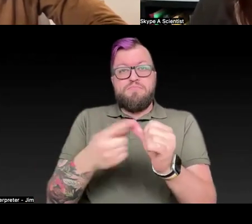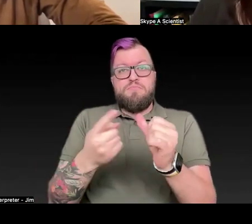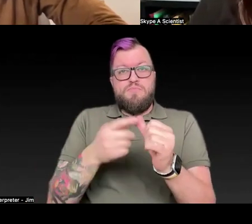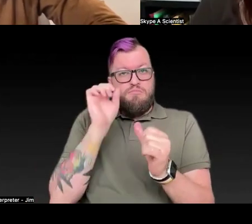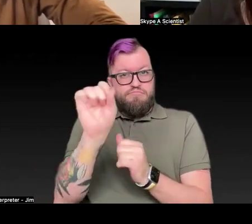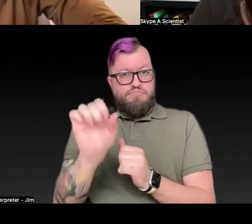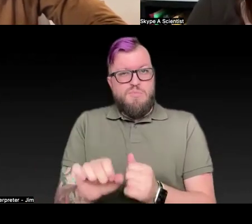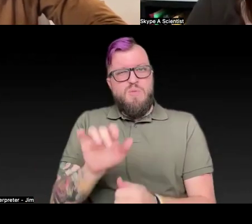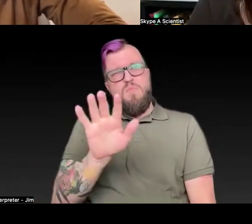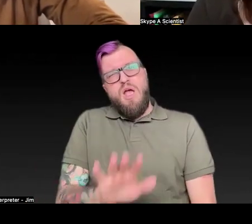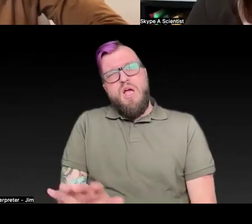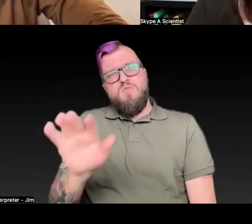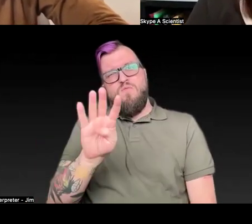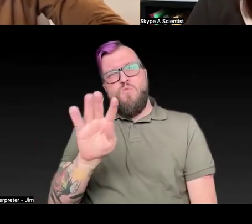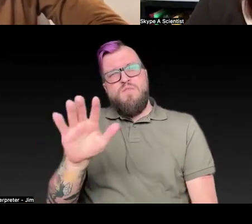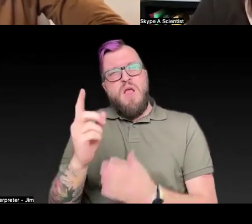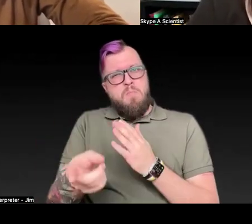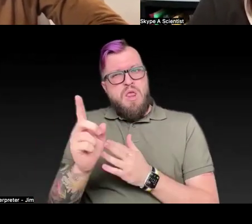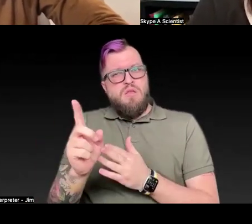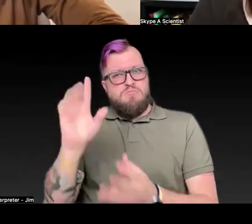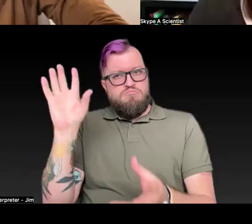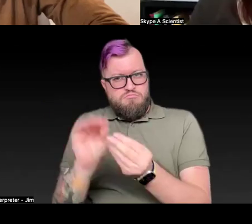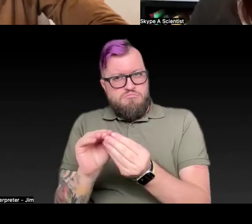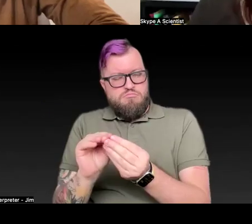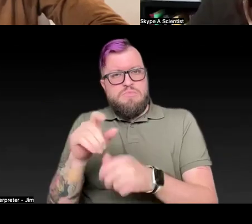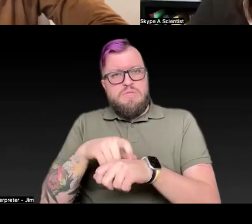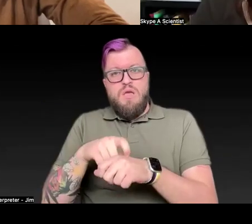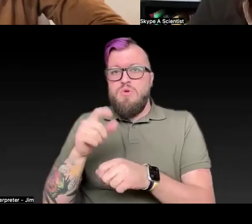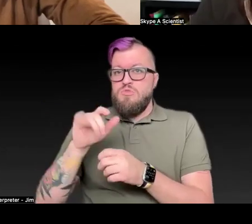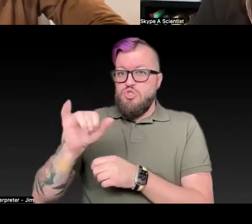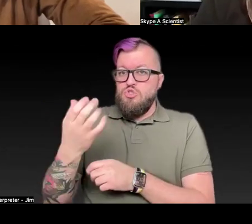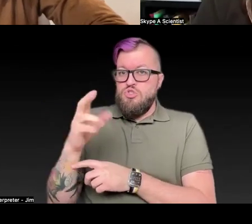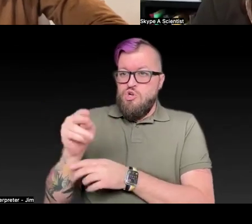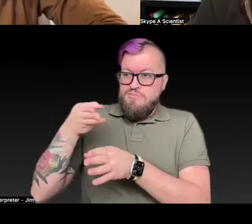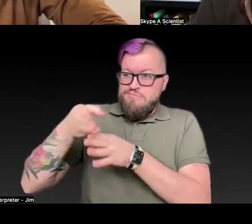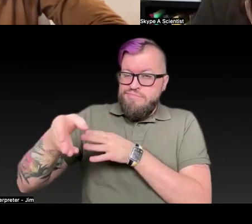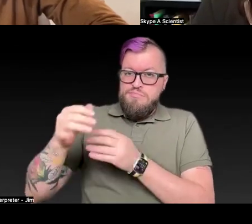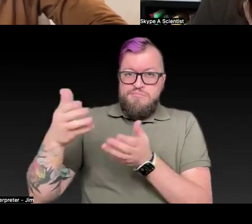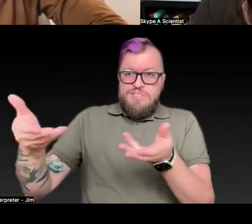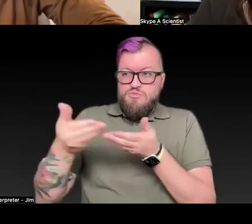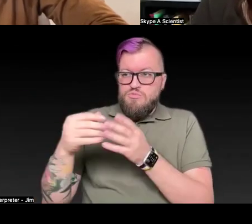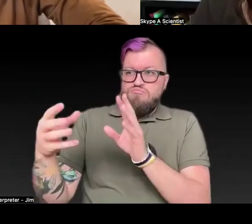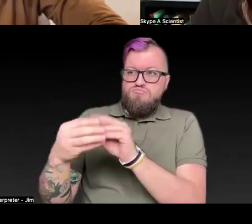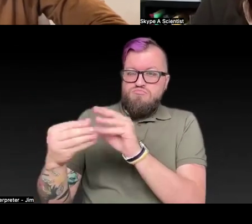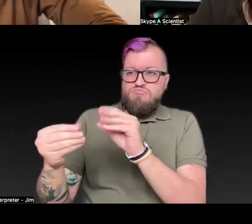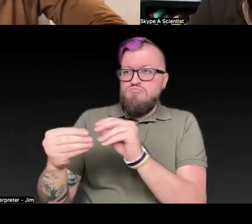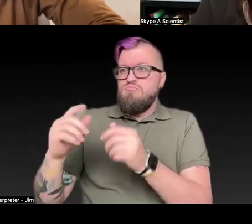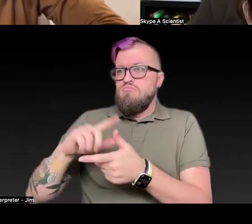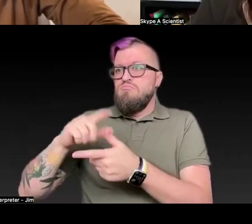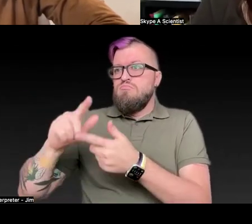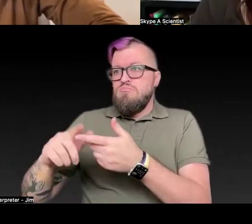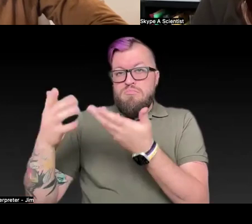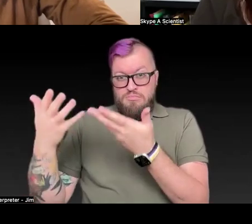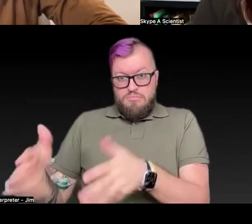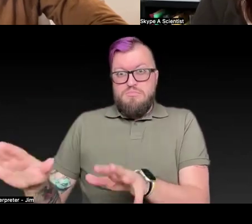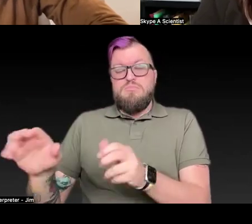45 minutes, and John's going to introduce his area of work, what he studies, and then this is all going to be about your